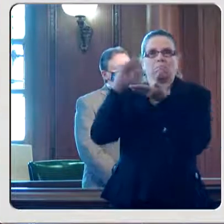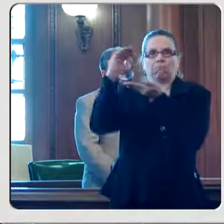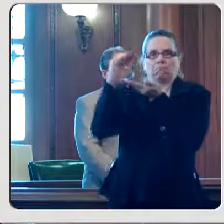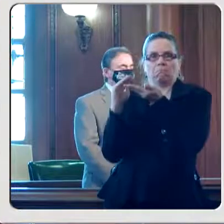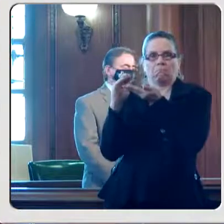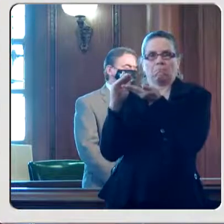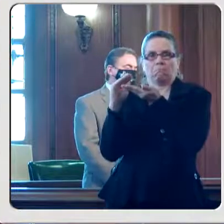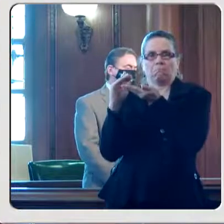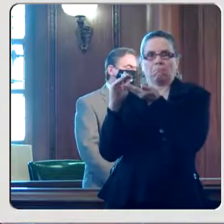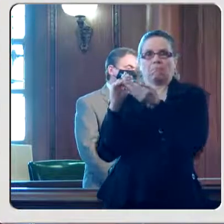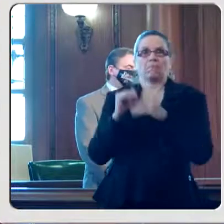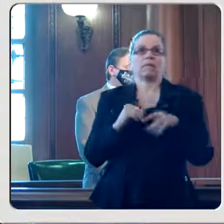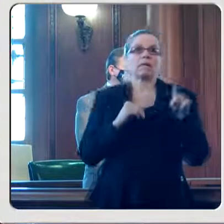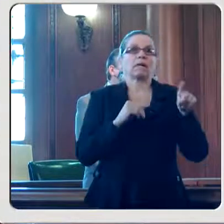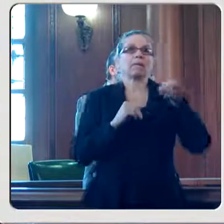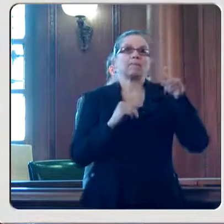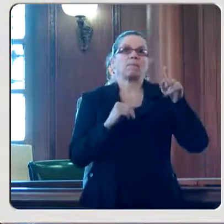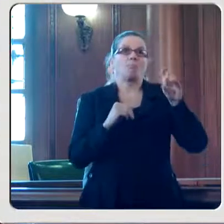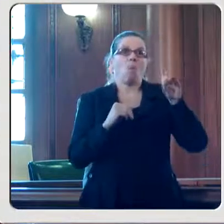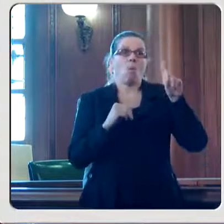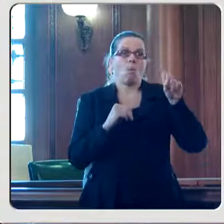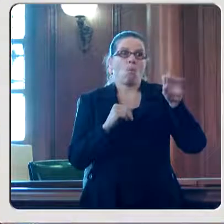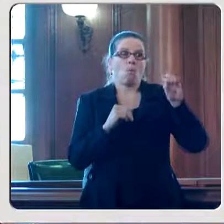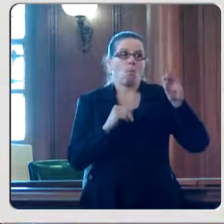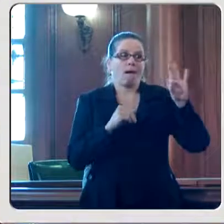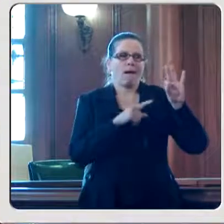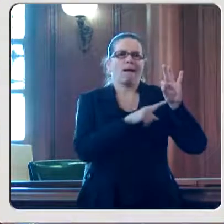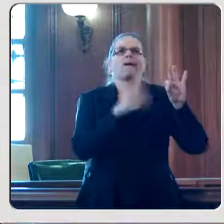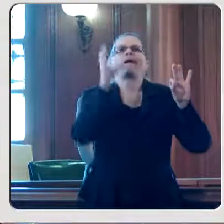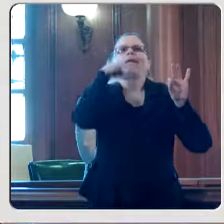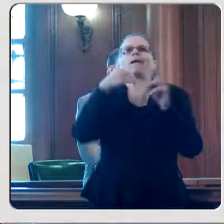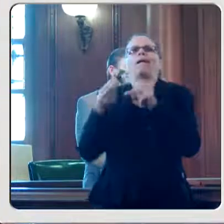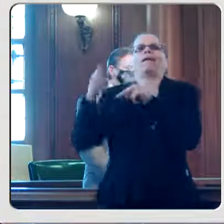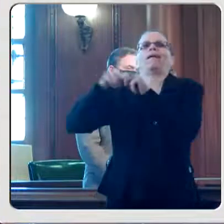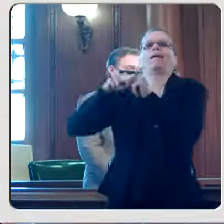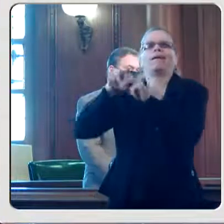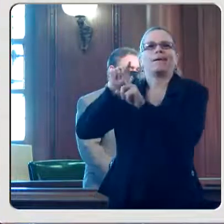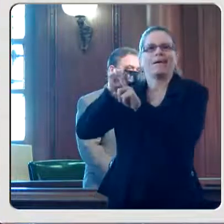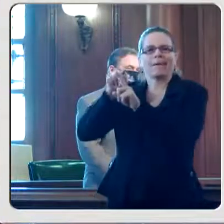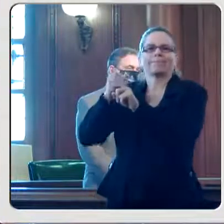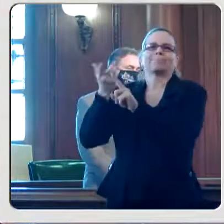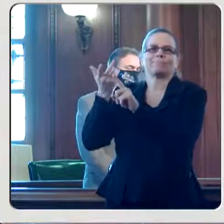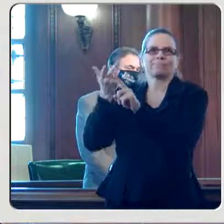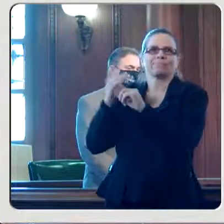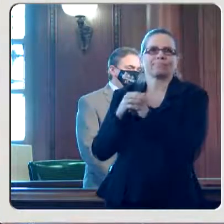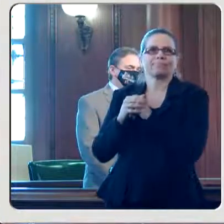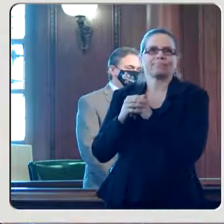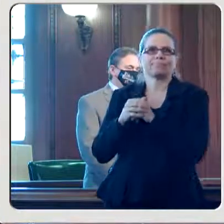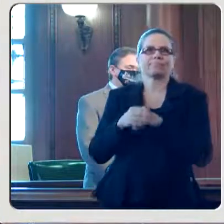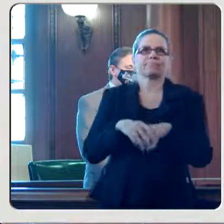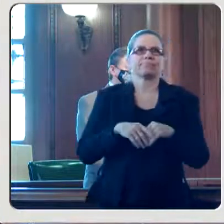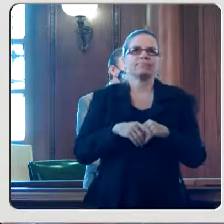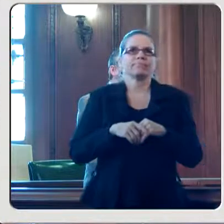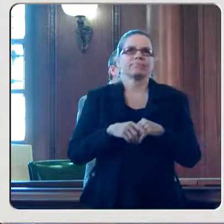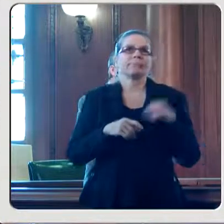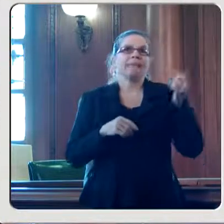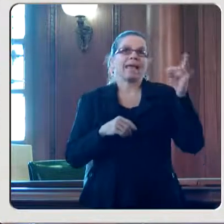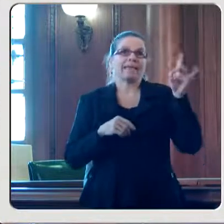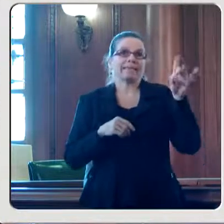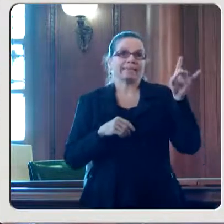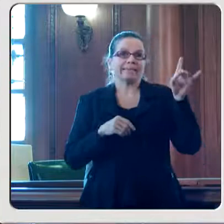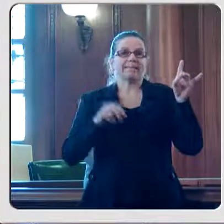09, we saw an increase of 4% in the cases. 1-8 had 35